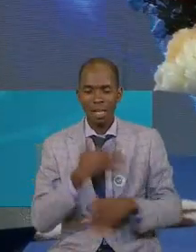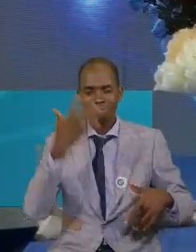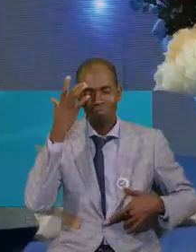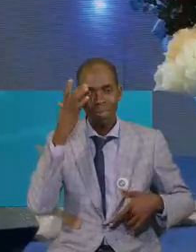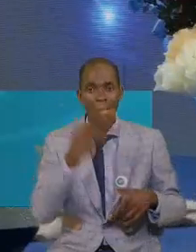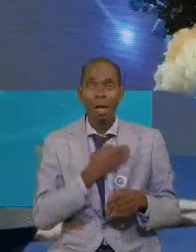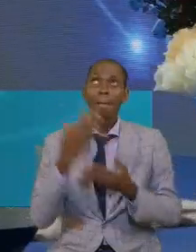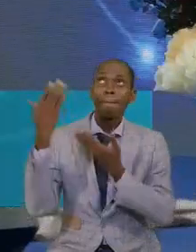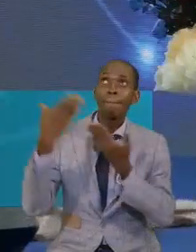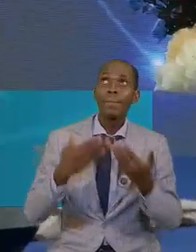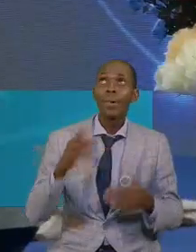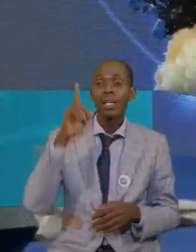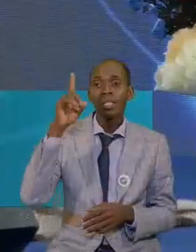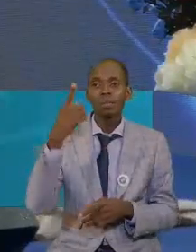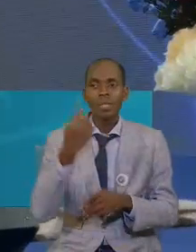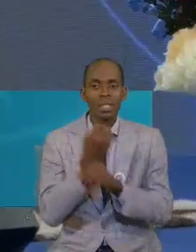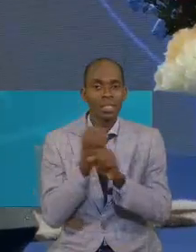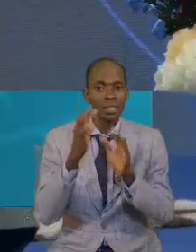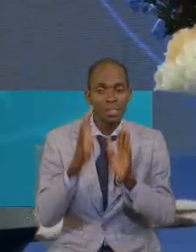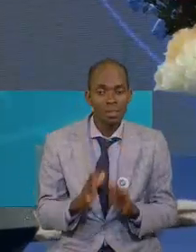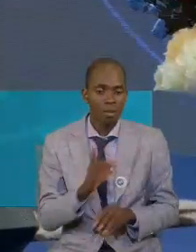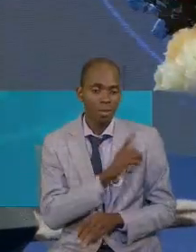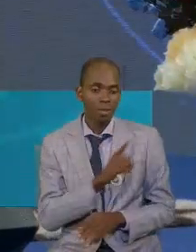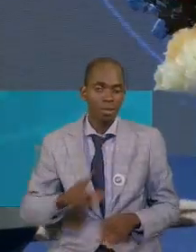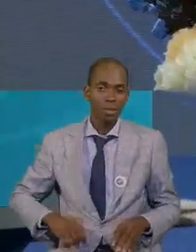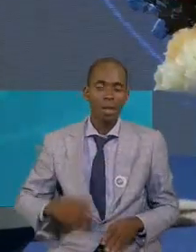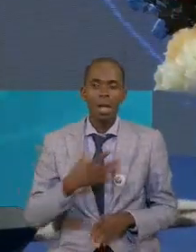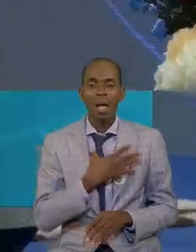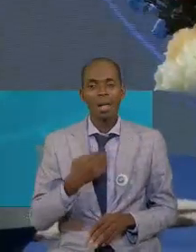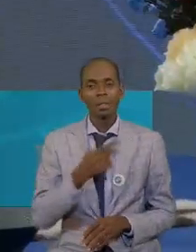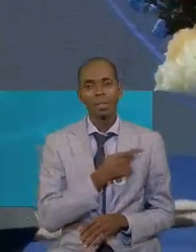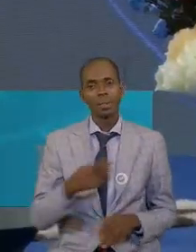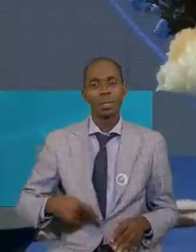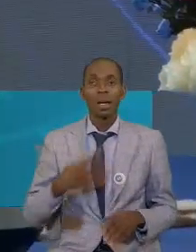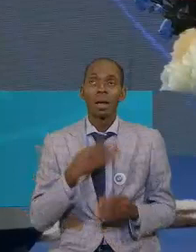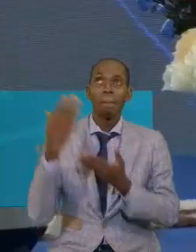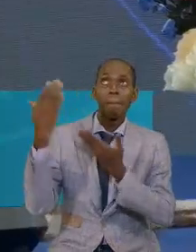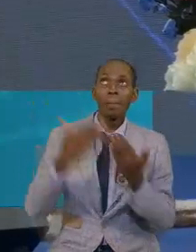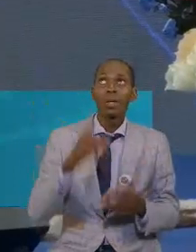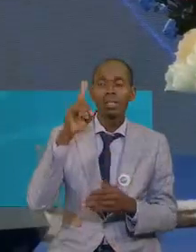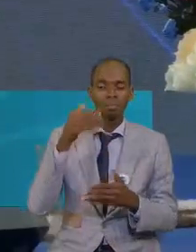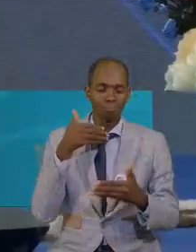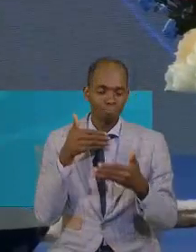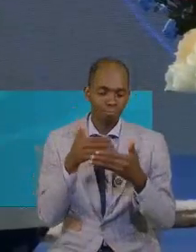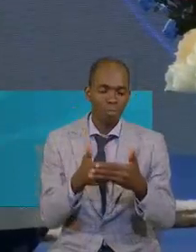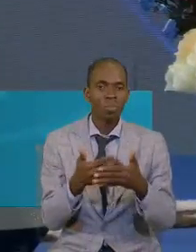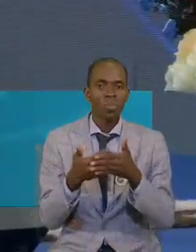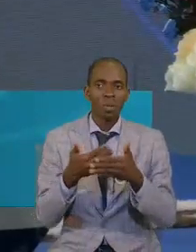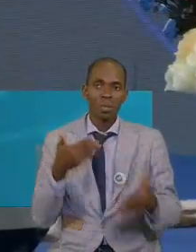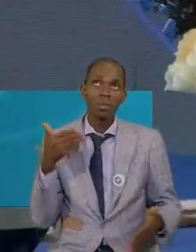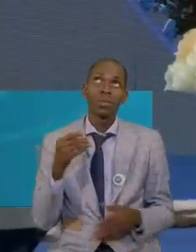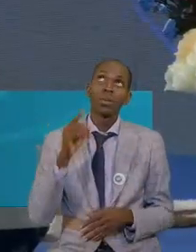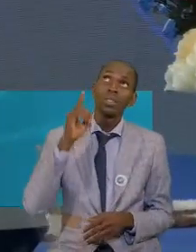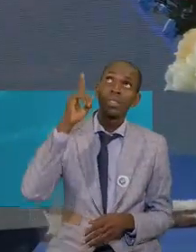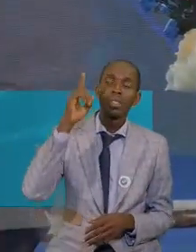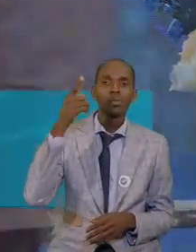him the Savior, the Lord, and the Prince. They brought him near before him, before God, the Ancient